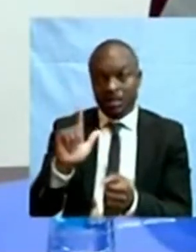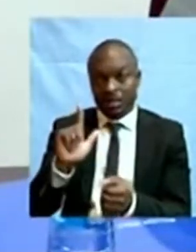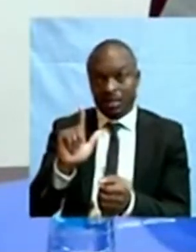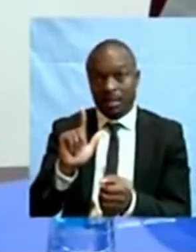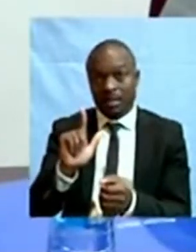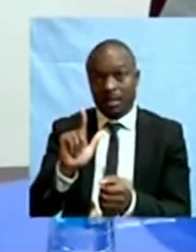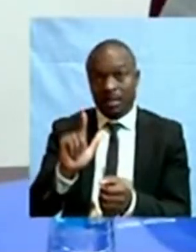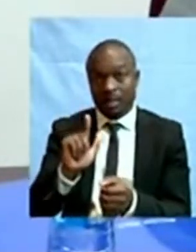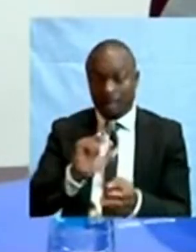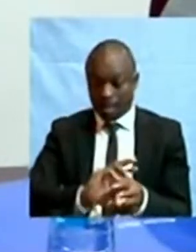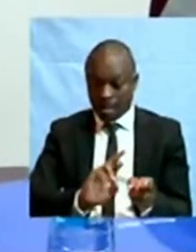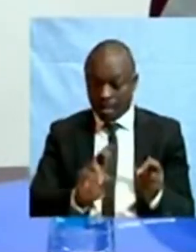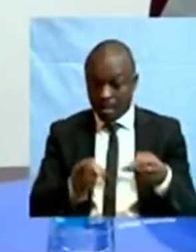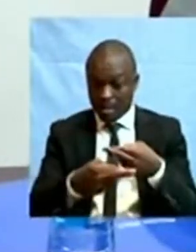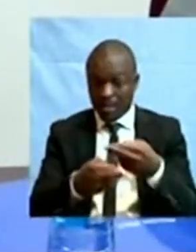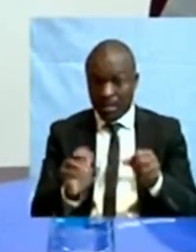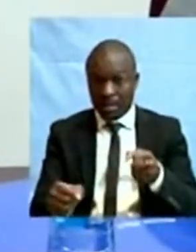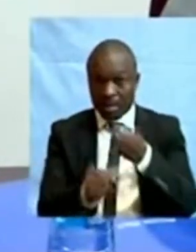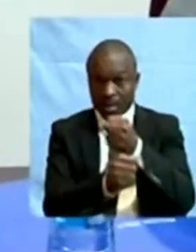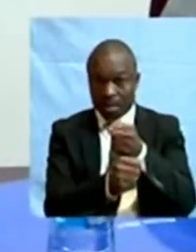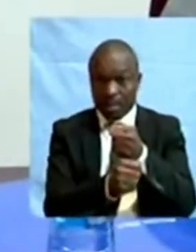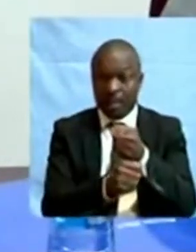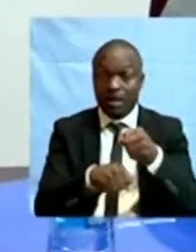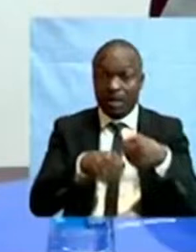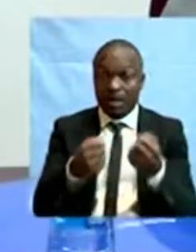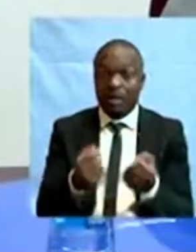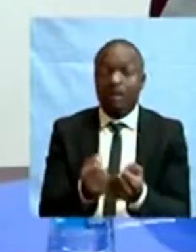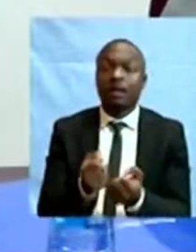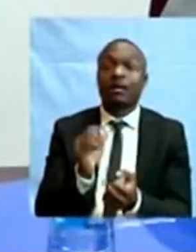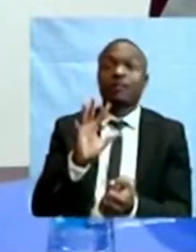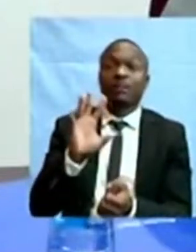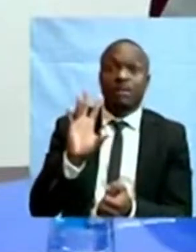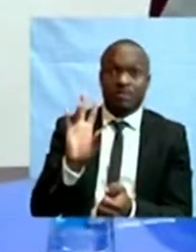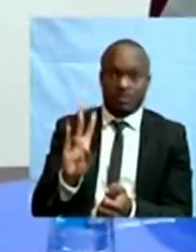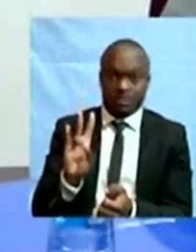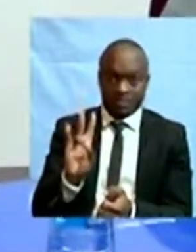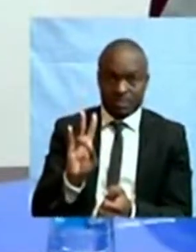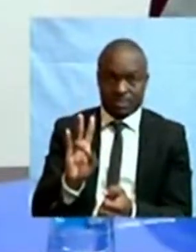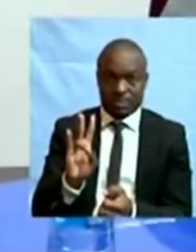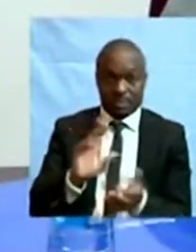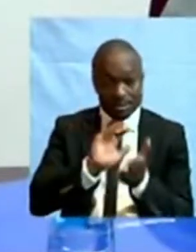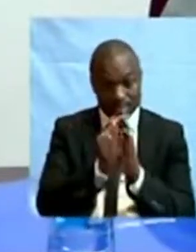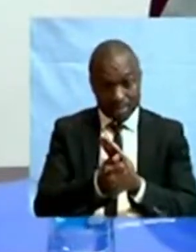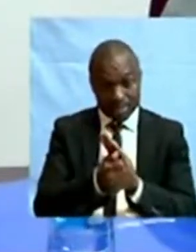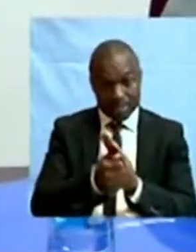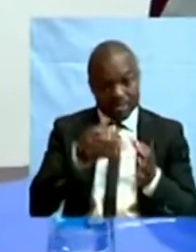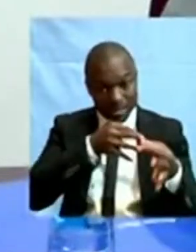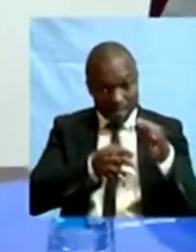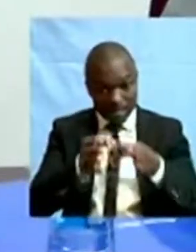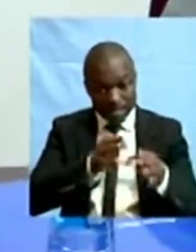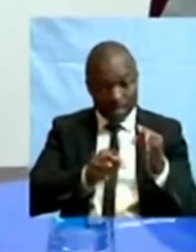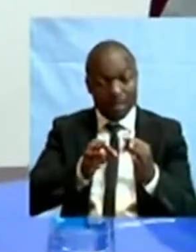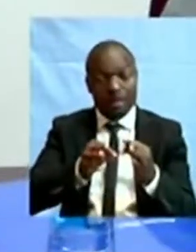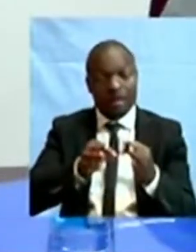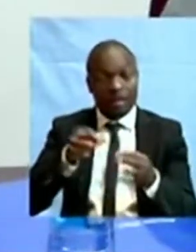Section 57 of the Principal Act, which by outlining specific reasons under